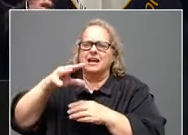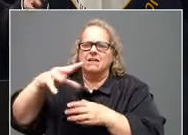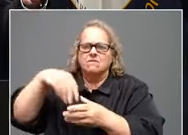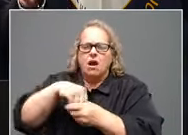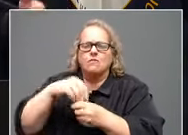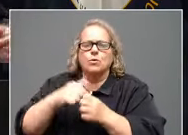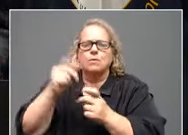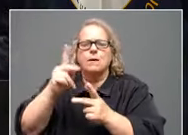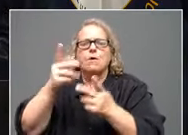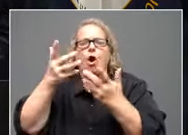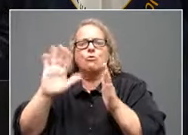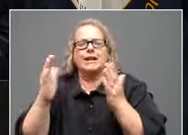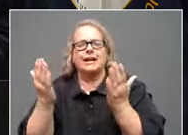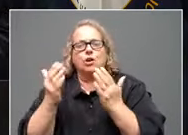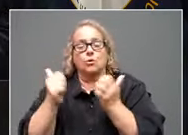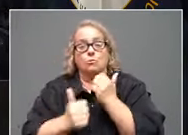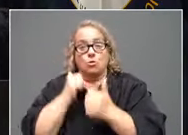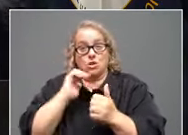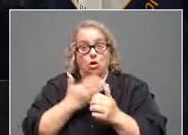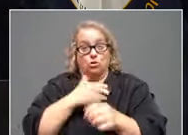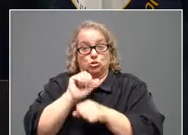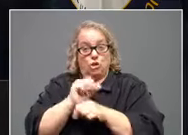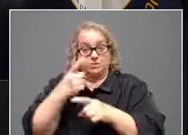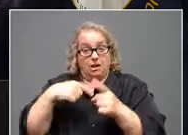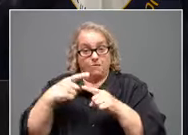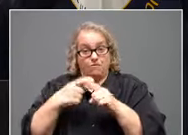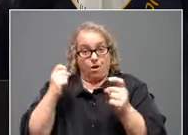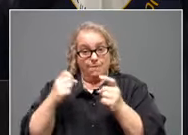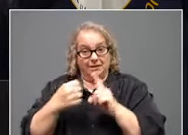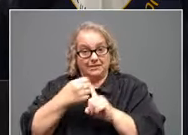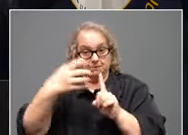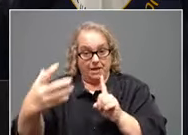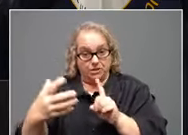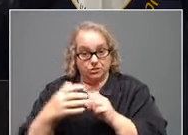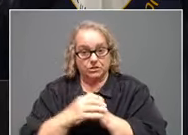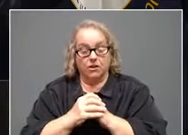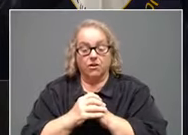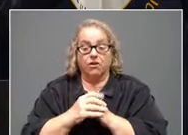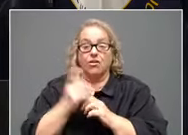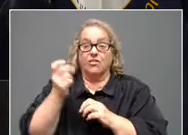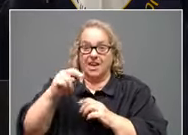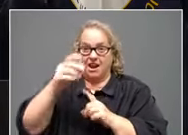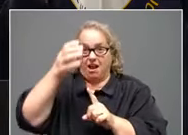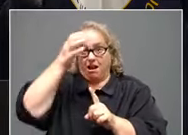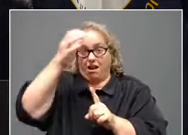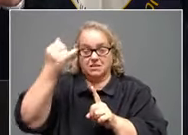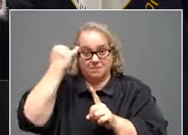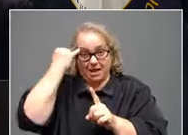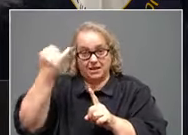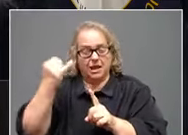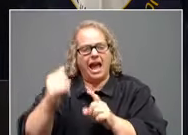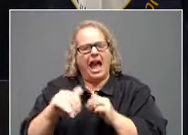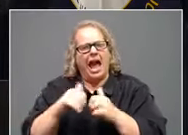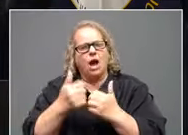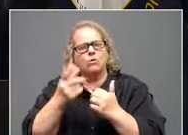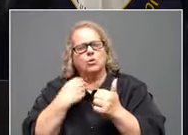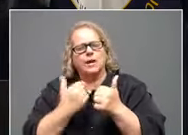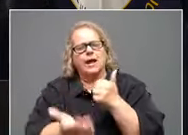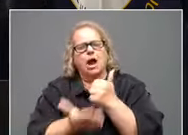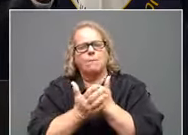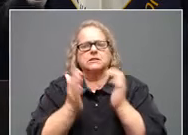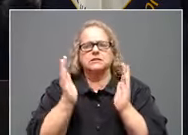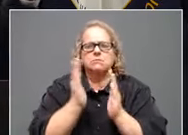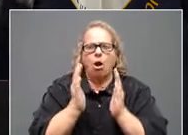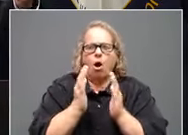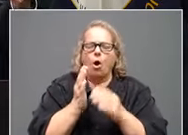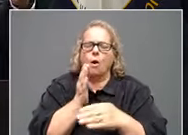when most of our jobs come from expansions. And then there's the concept of how do we help smaller or medium-sized companies then go